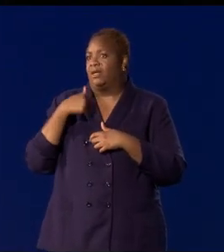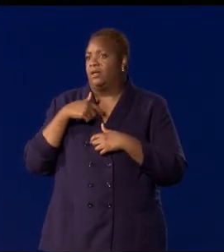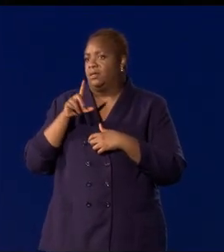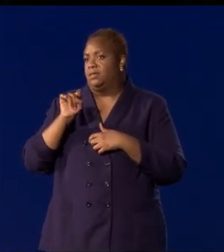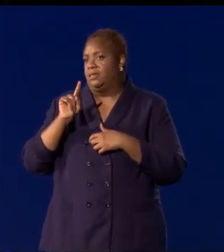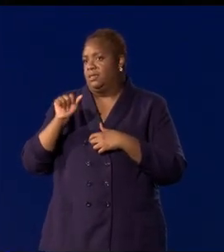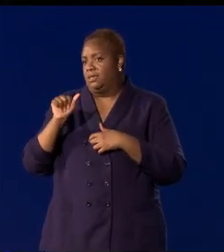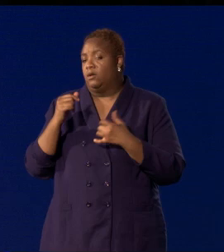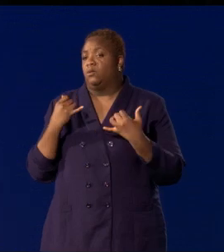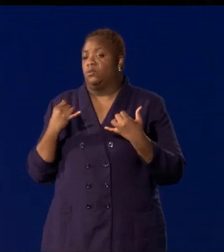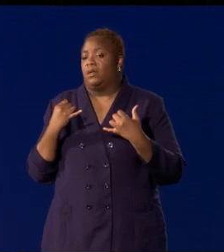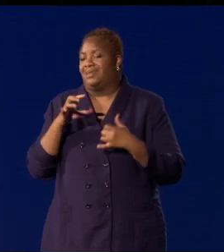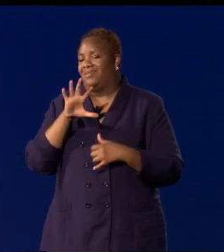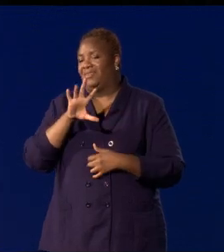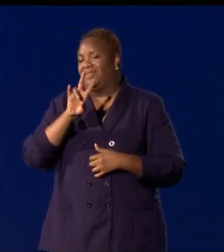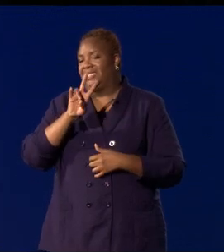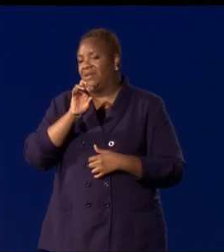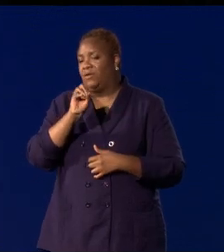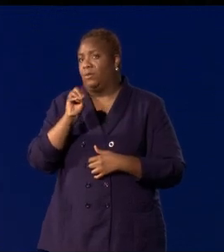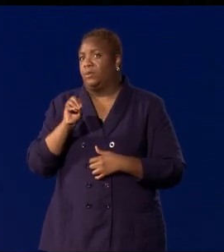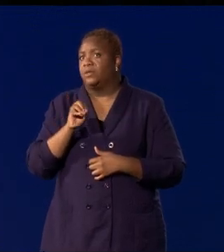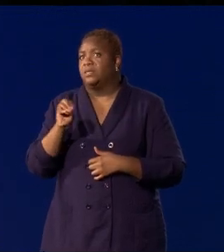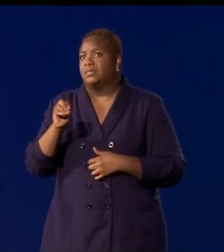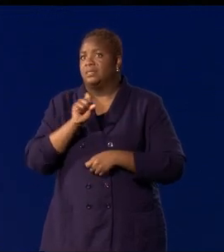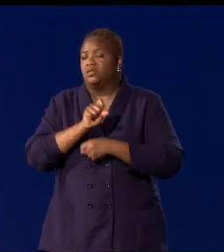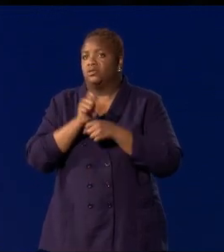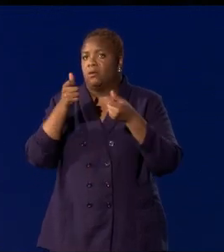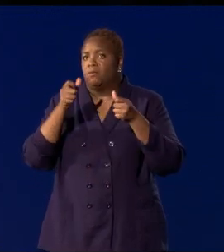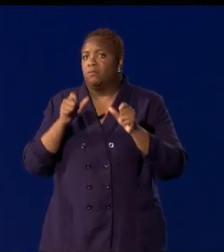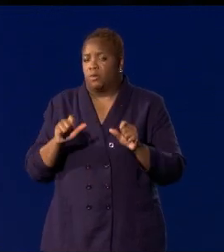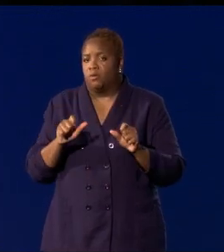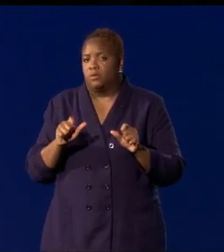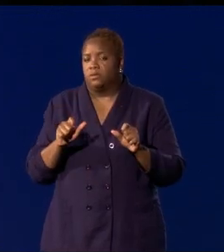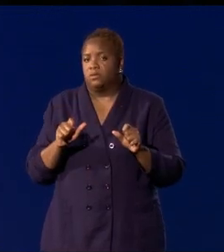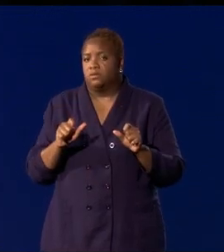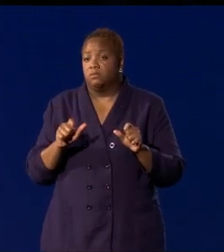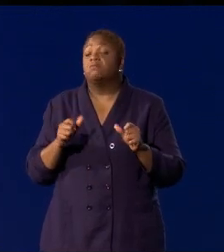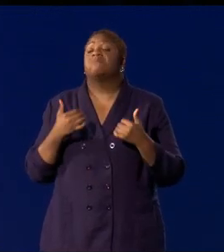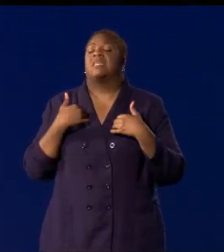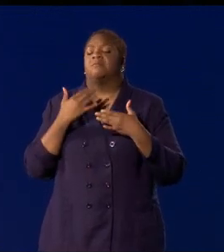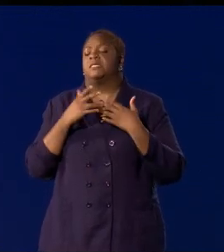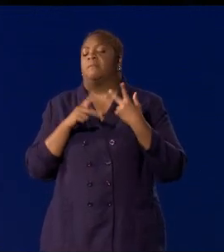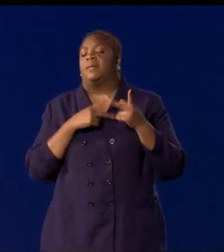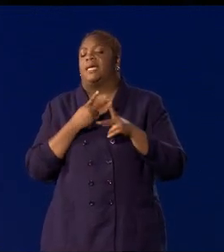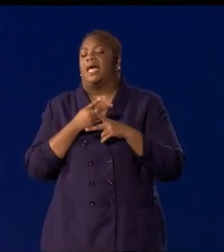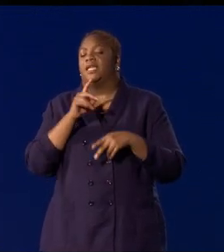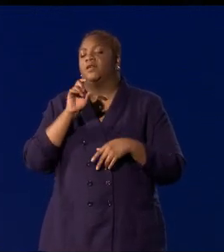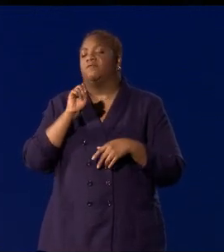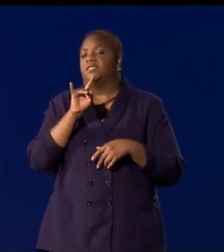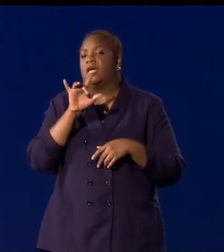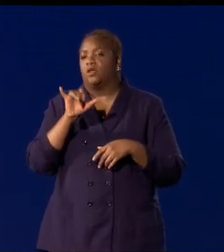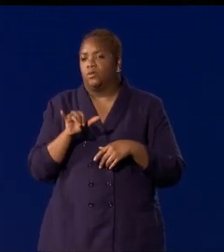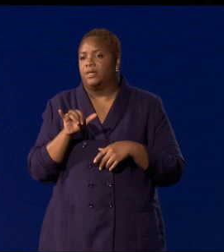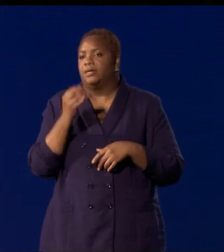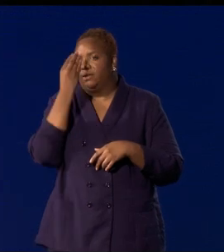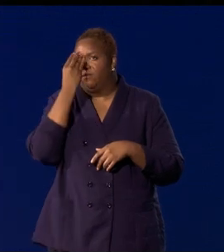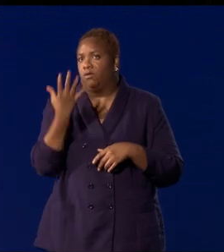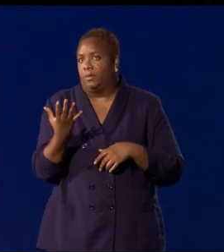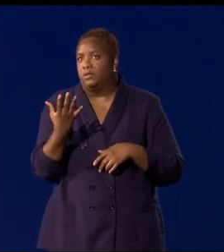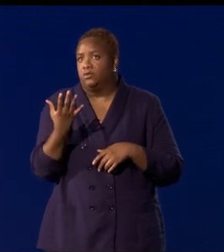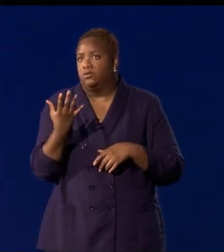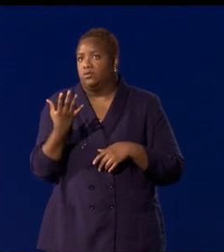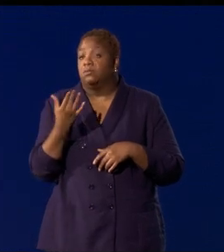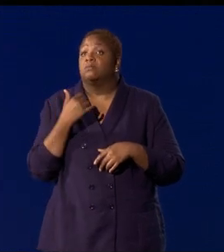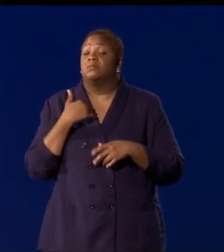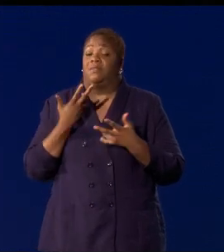that currently 57% of job postings on Indeed have some sort of salary information included in them. And that's up